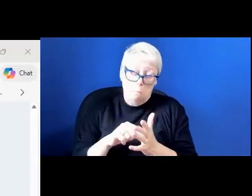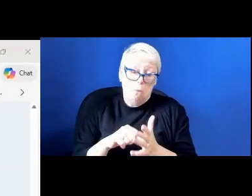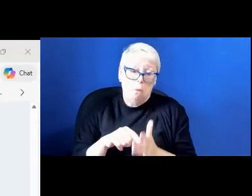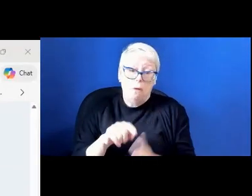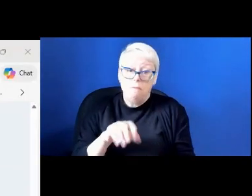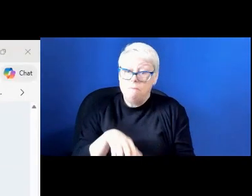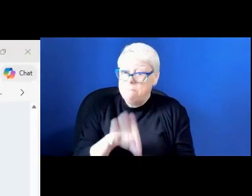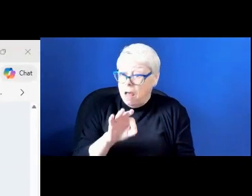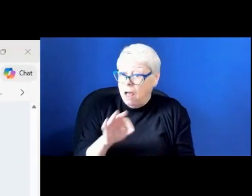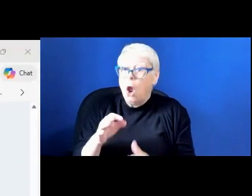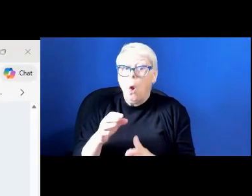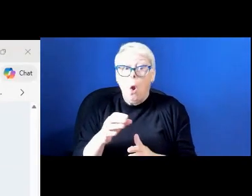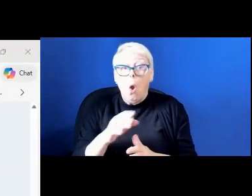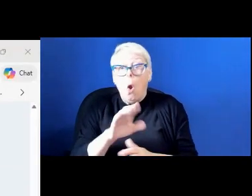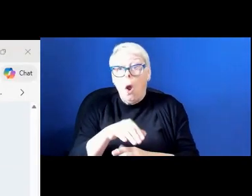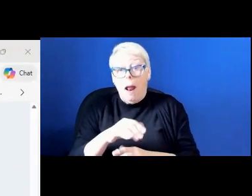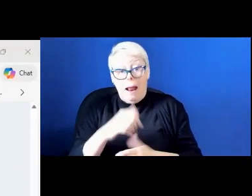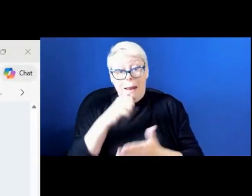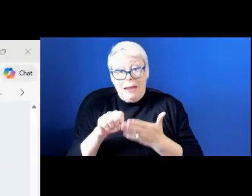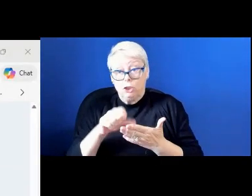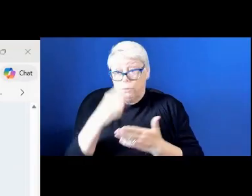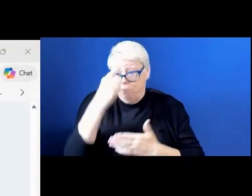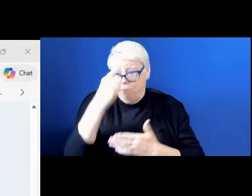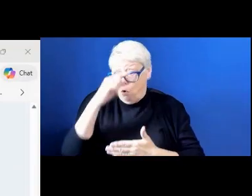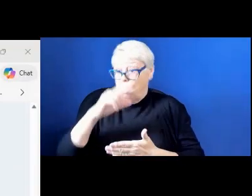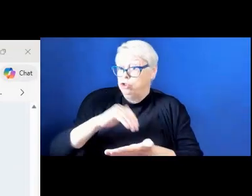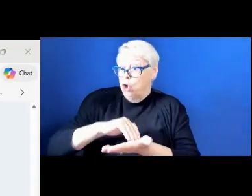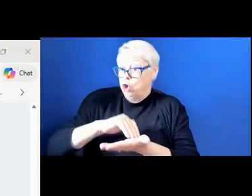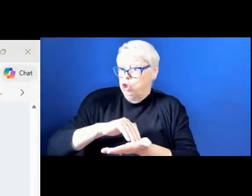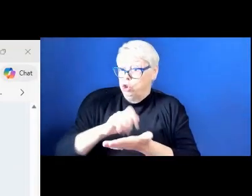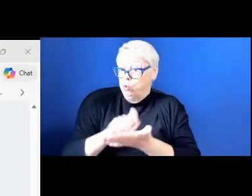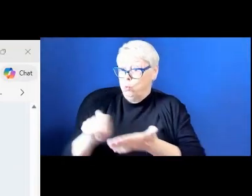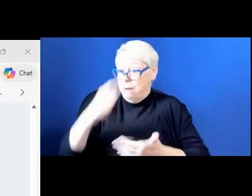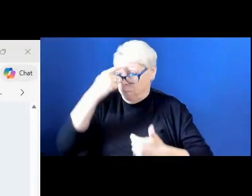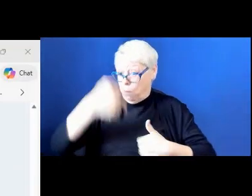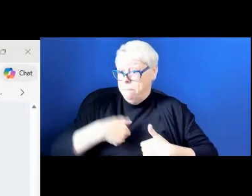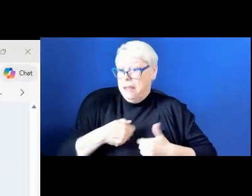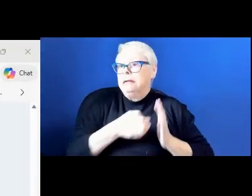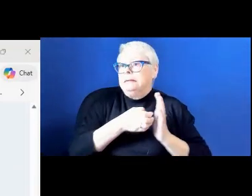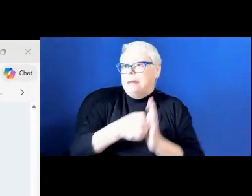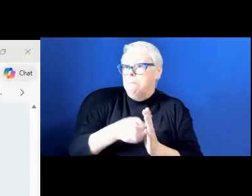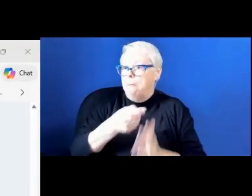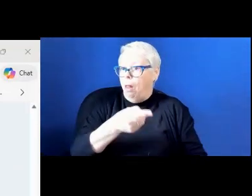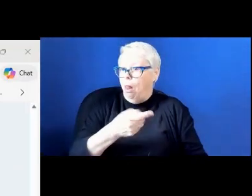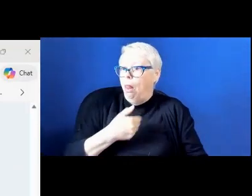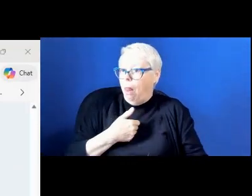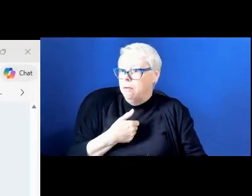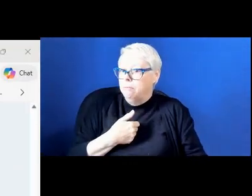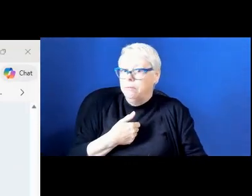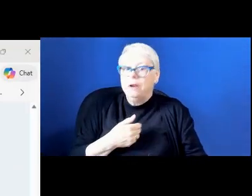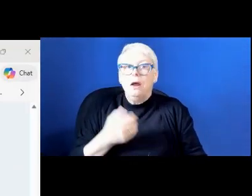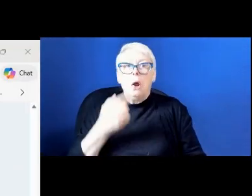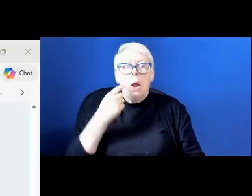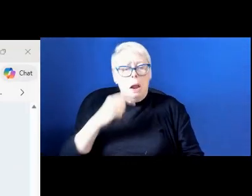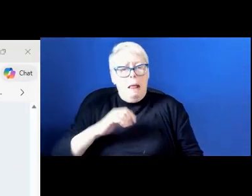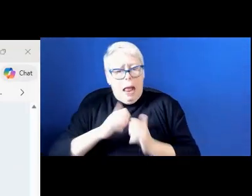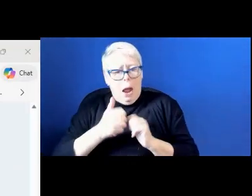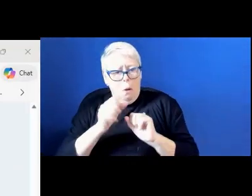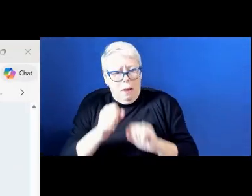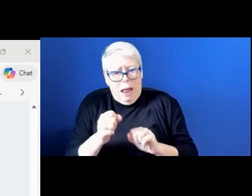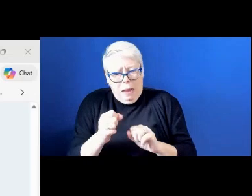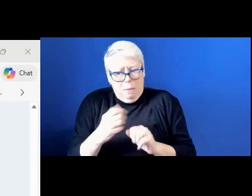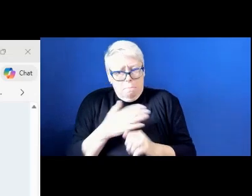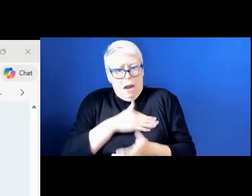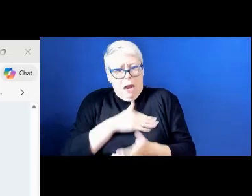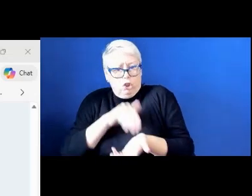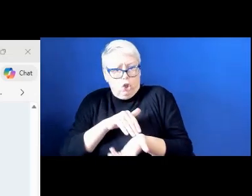letter for your doctor. You can find information how you can help your medical practitioner